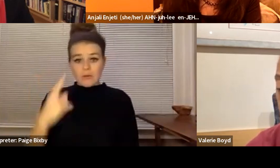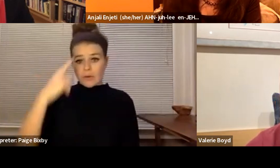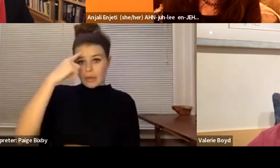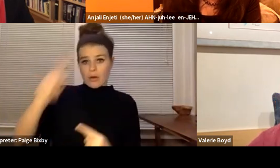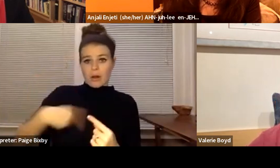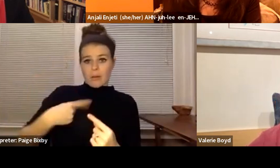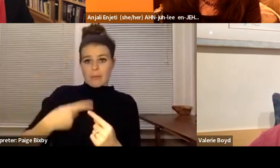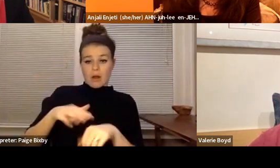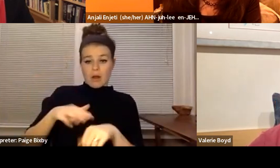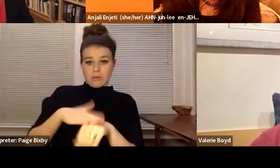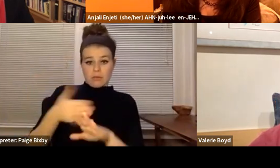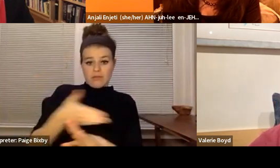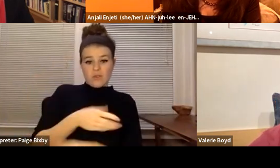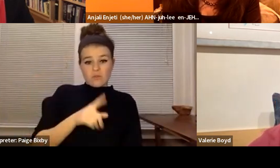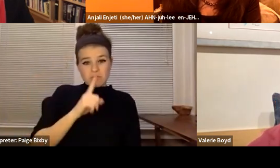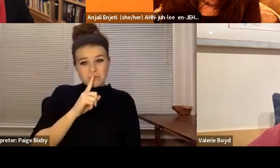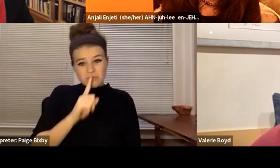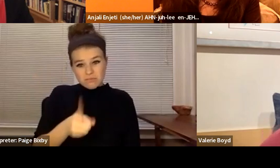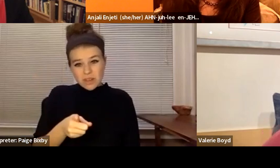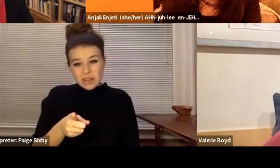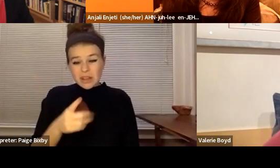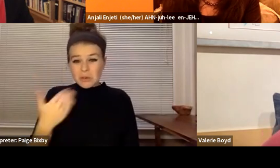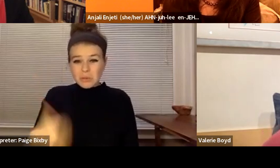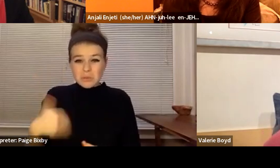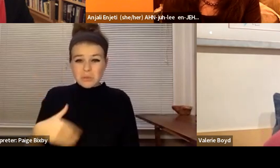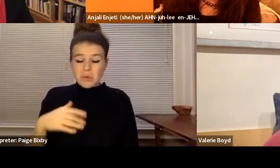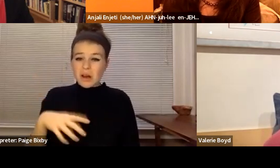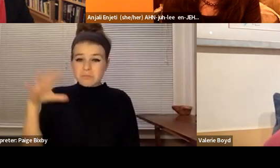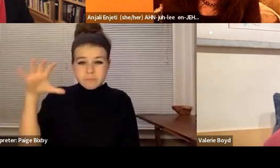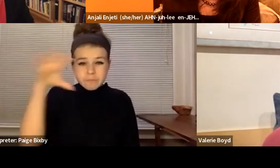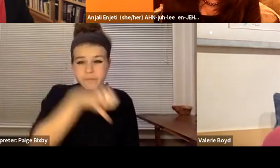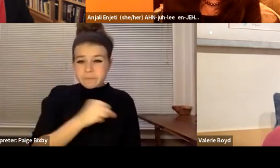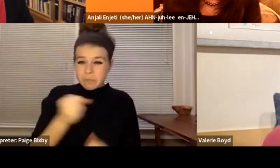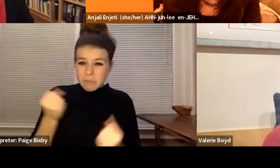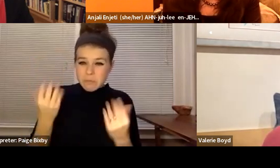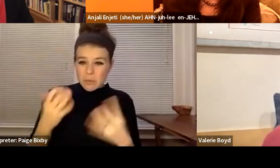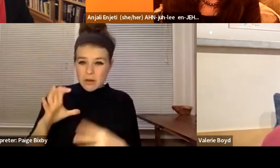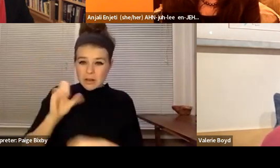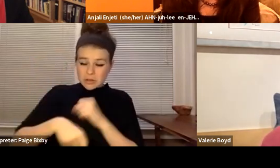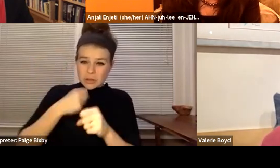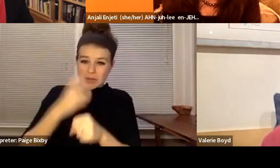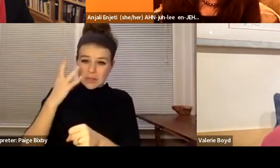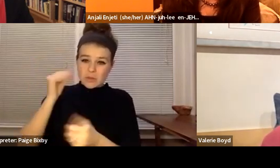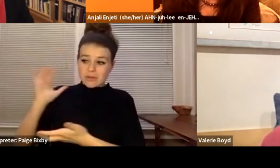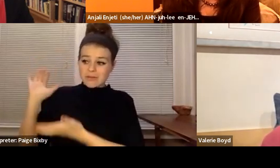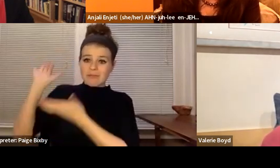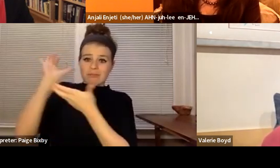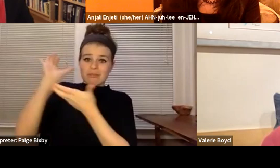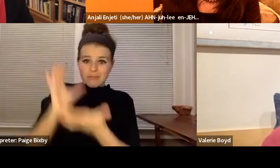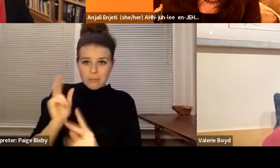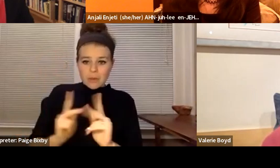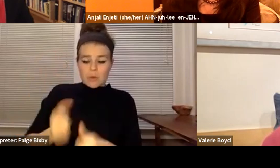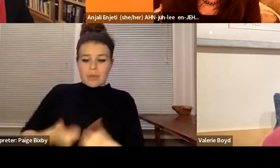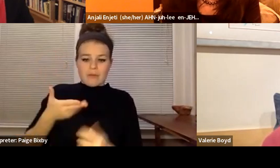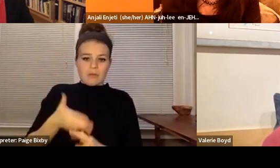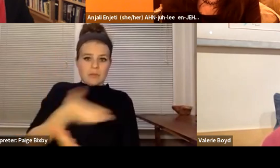before, you've really cut yourself out of hundreds and hundreds of years of experiences of the people that came before.